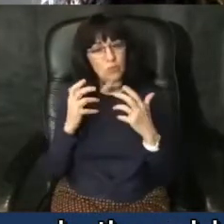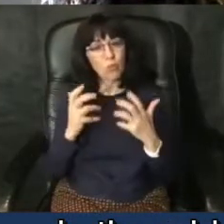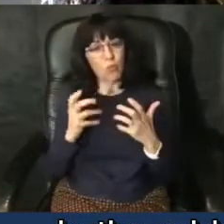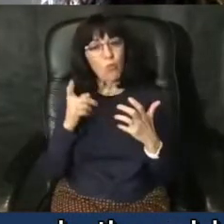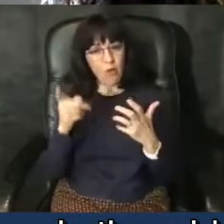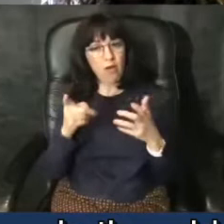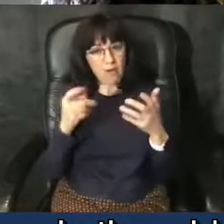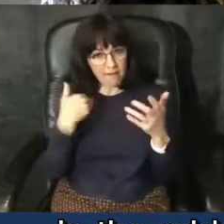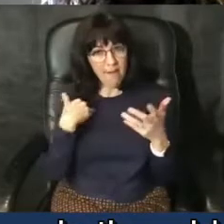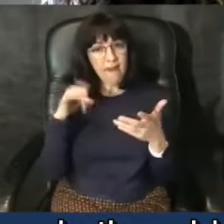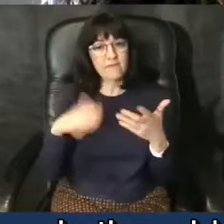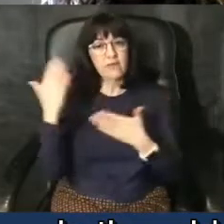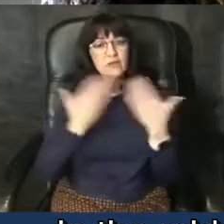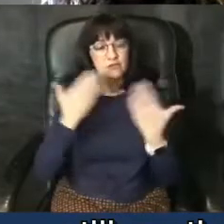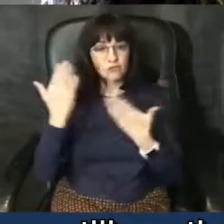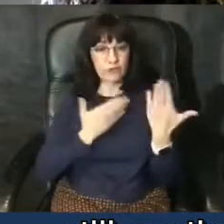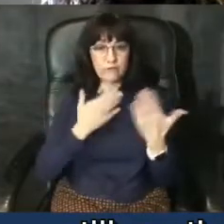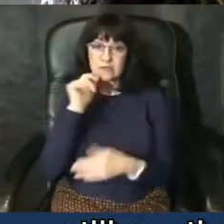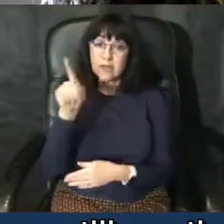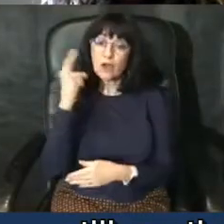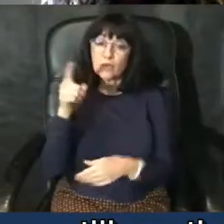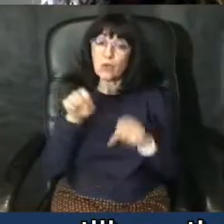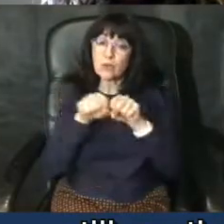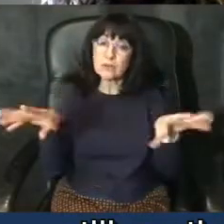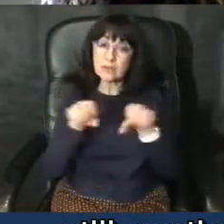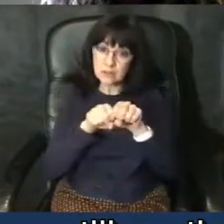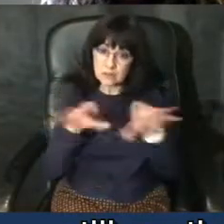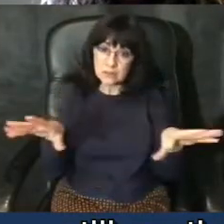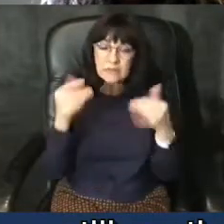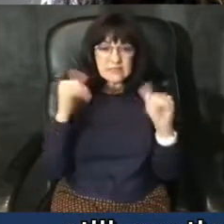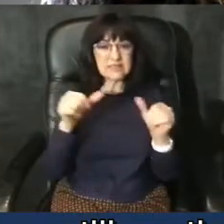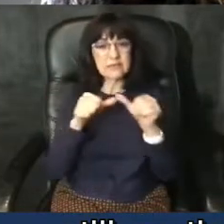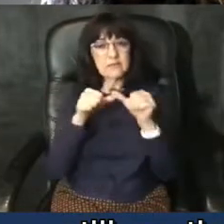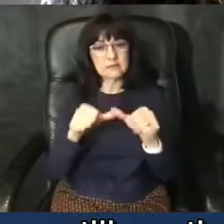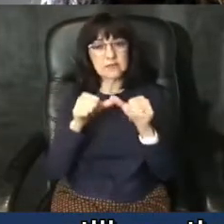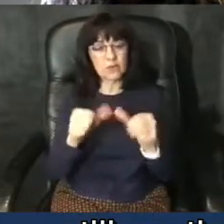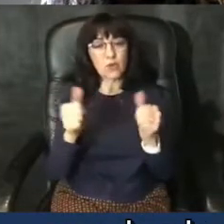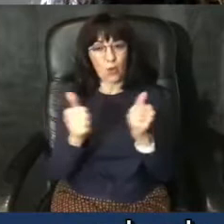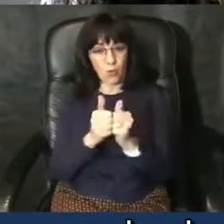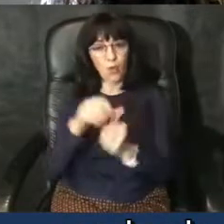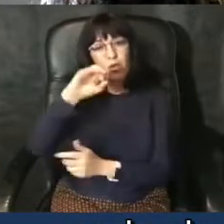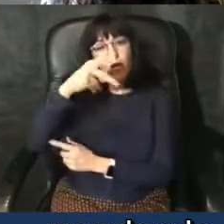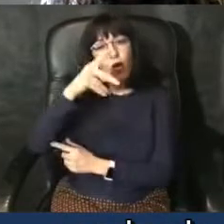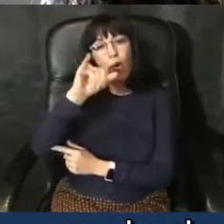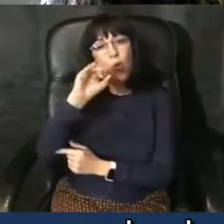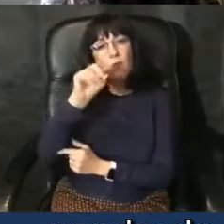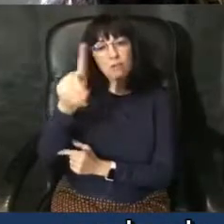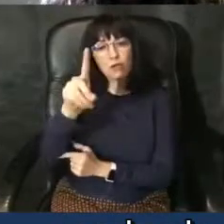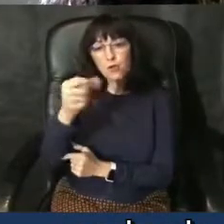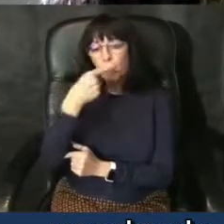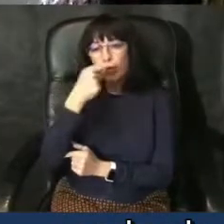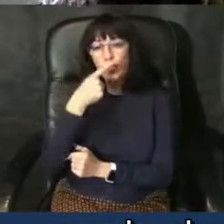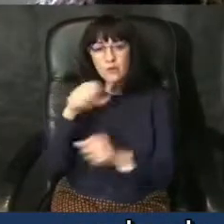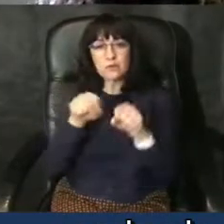not only of a pandemic, but we're still continuing with the opioid epidemic in the midst of a pandemic. And so